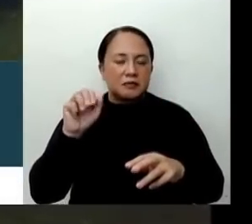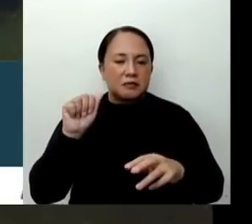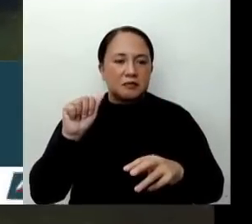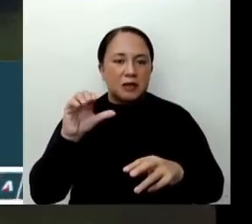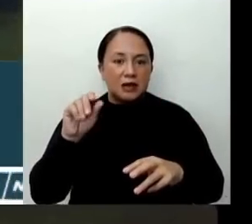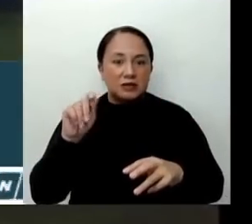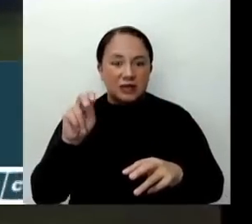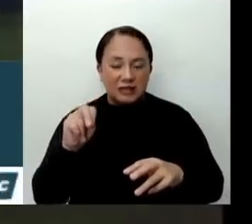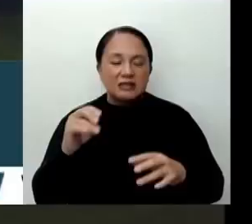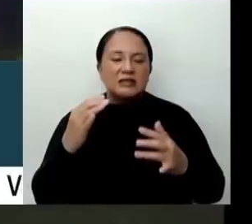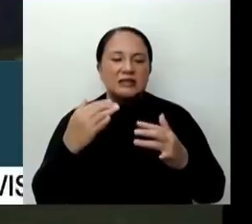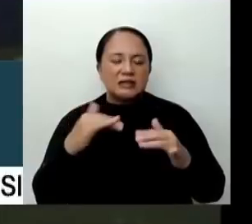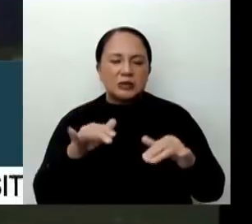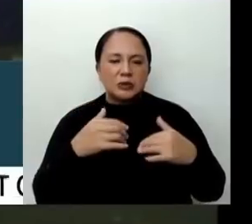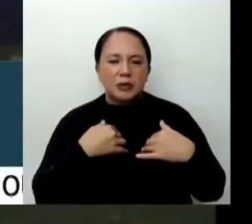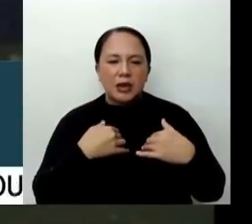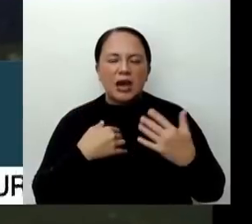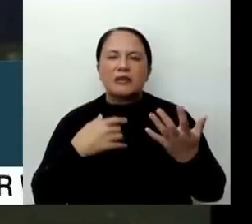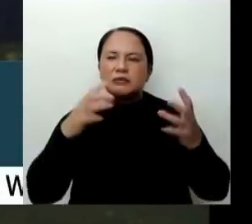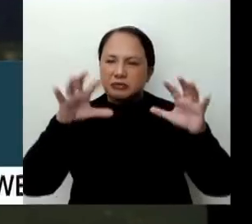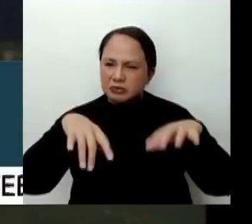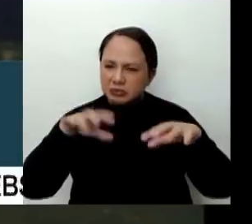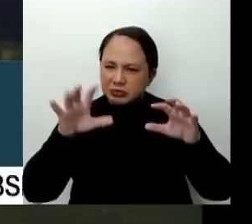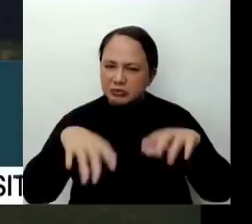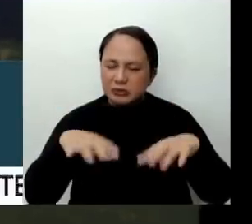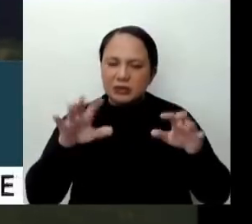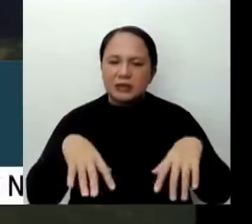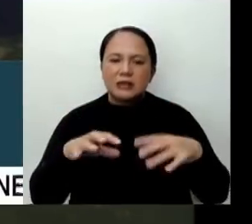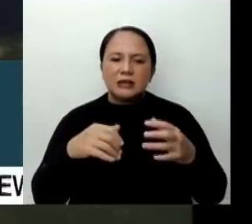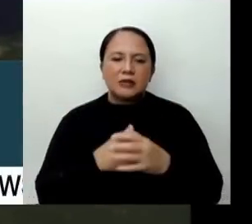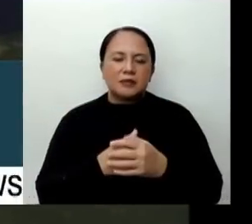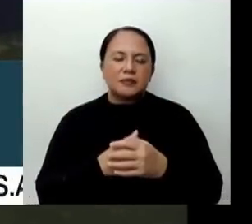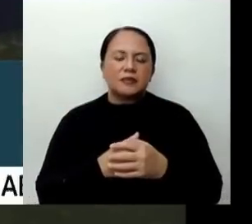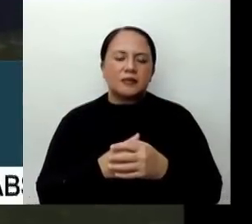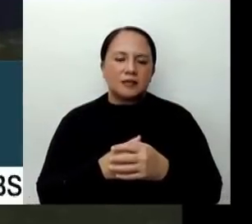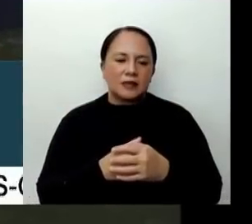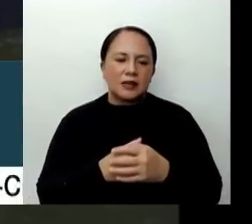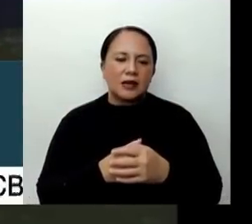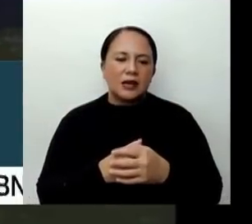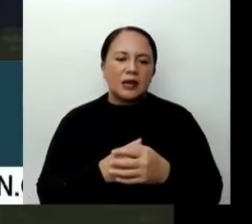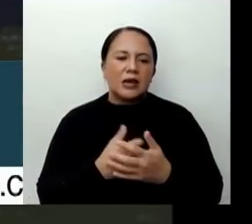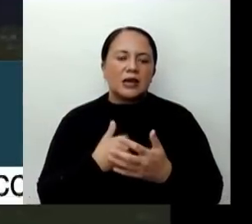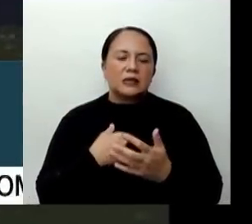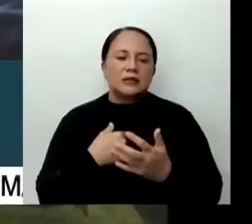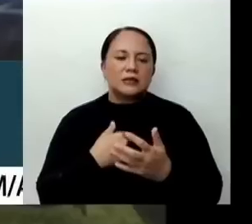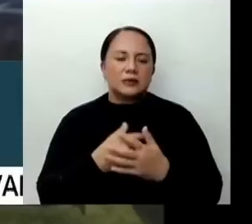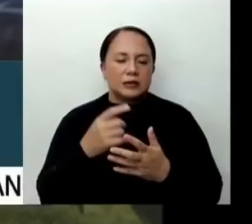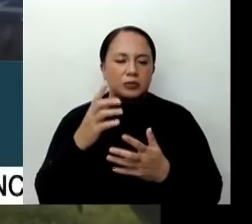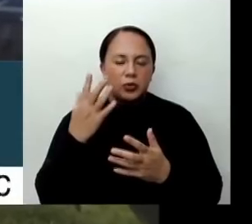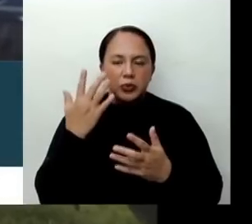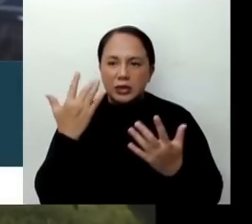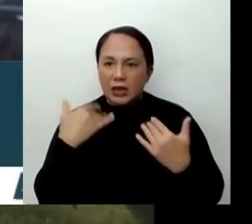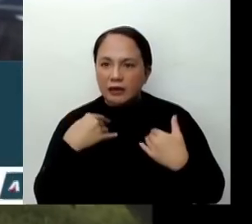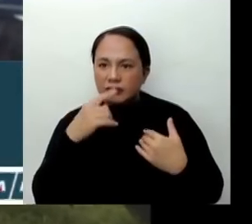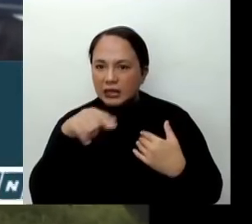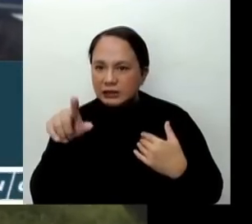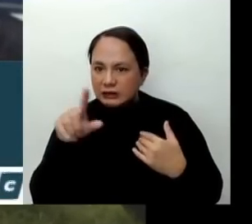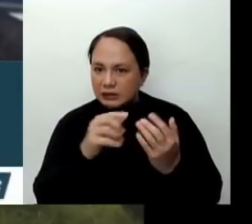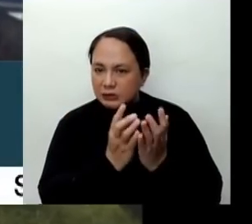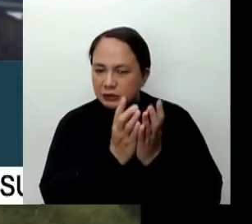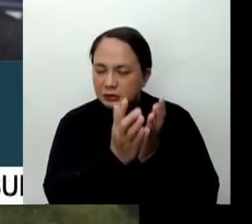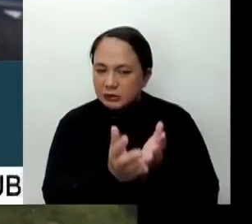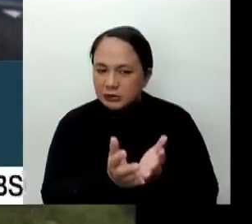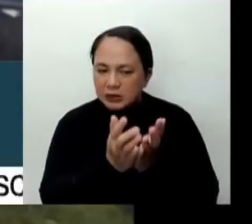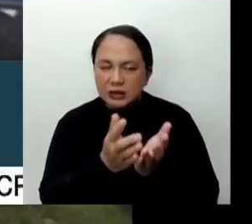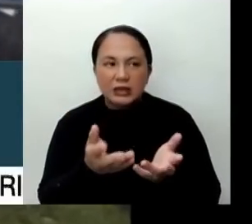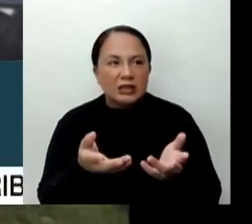will be scattered rain showers today as an effect to thunderstorms. So far, there are no more cancellation of trips, unlike what happened over